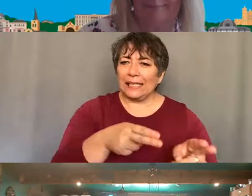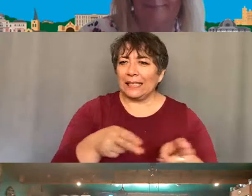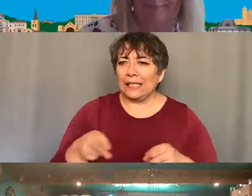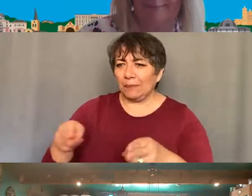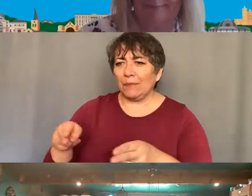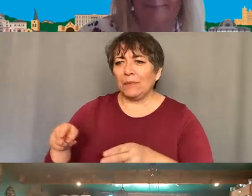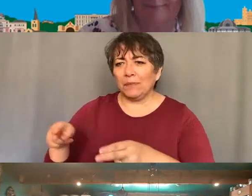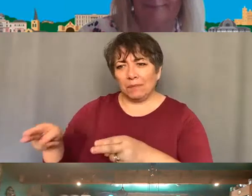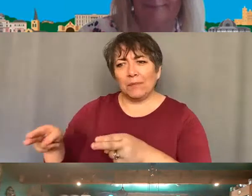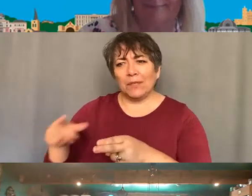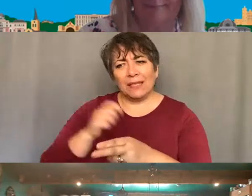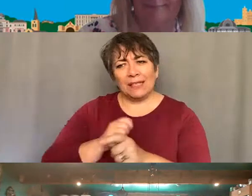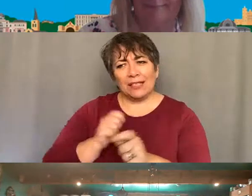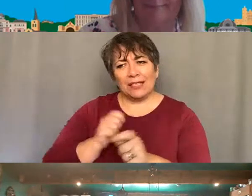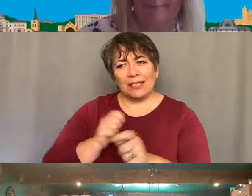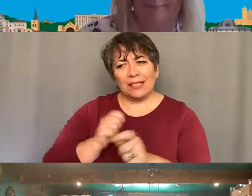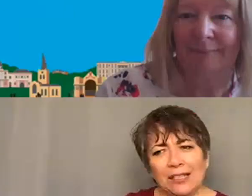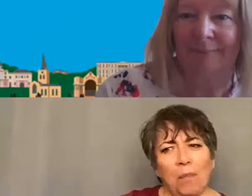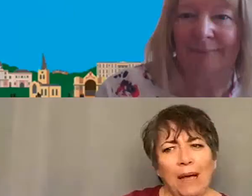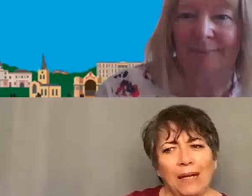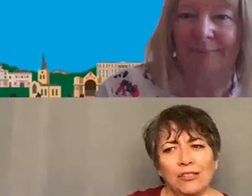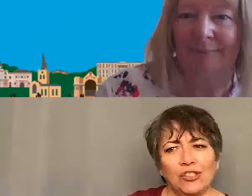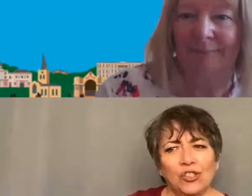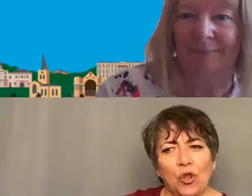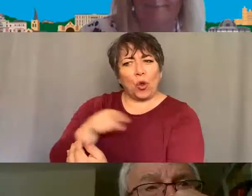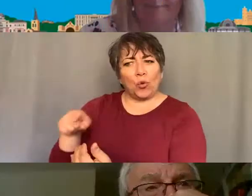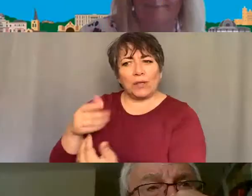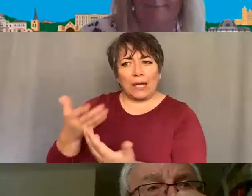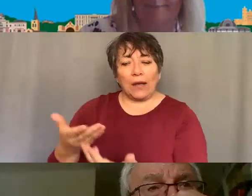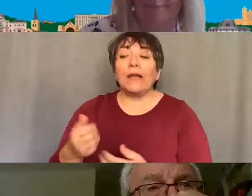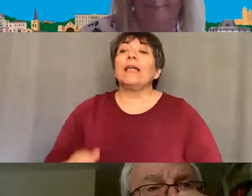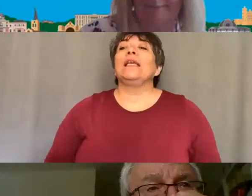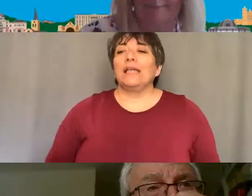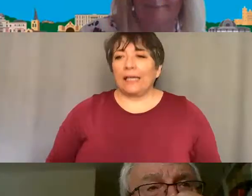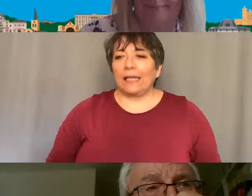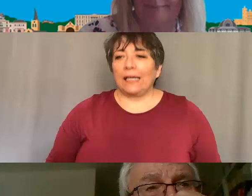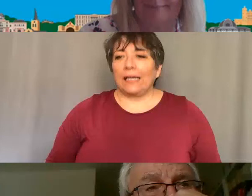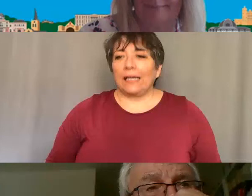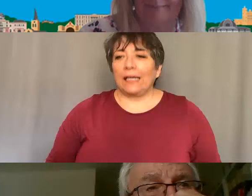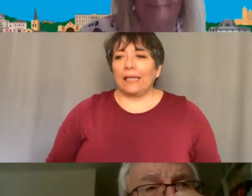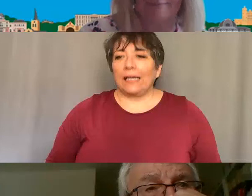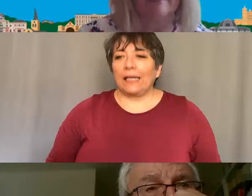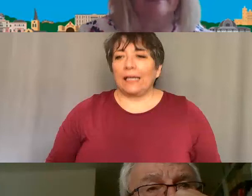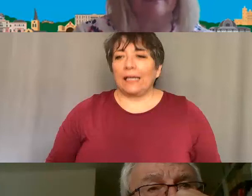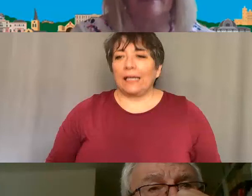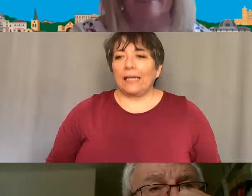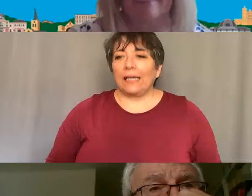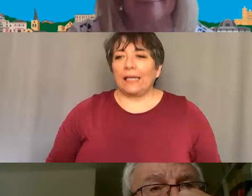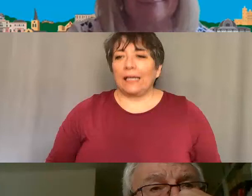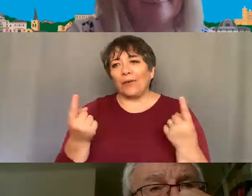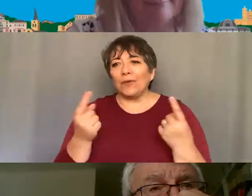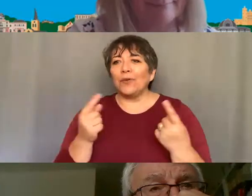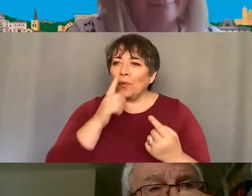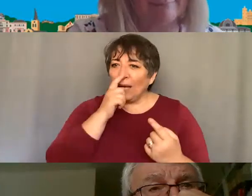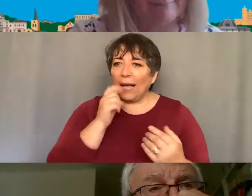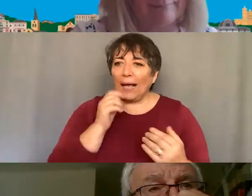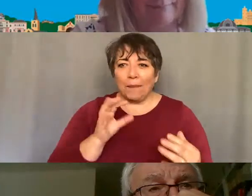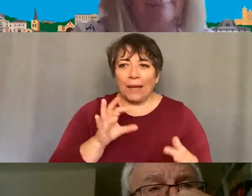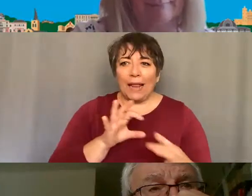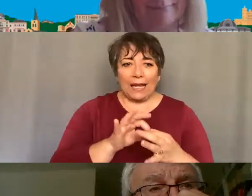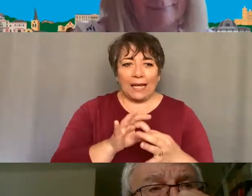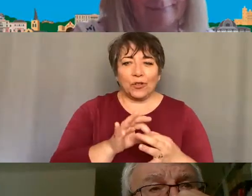Yeah, thank you for your question, Jocelyn. Yeah, I am pleased to announce that we do now have capability for